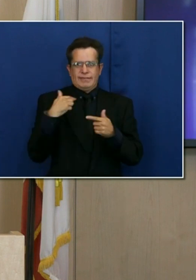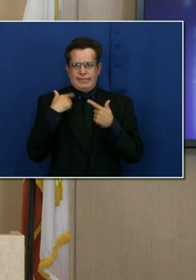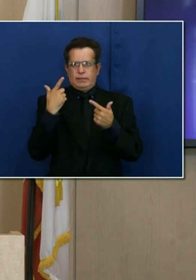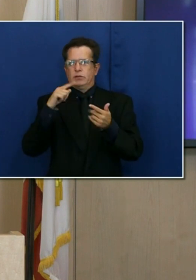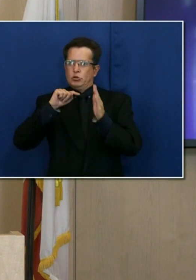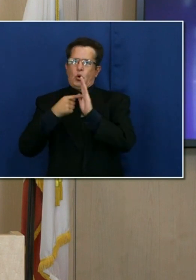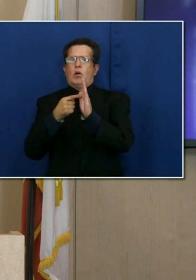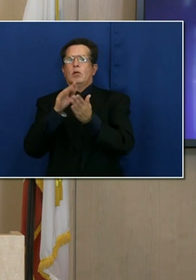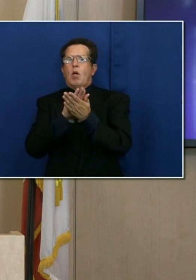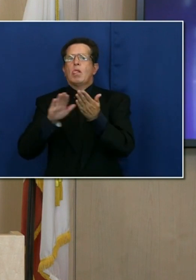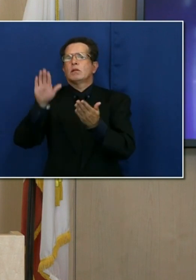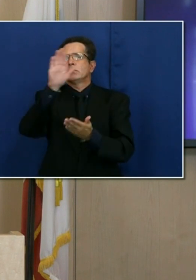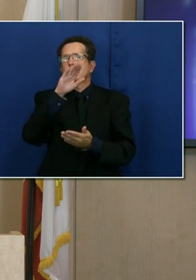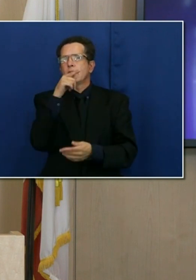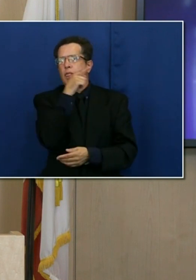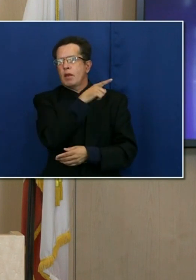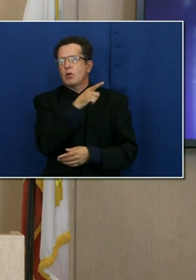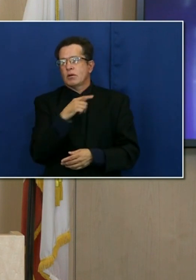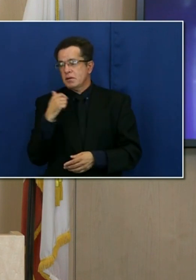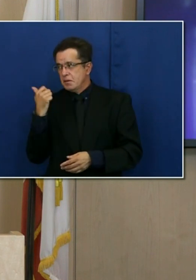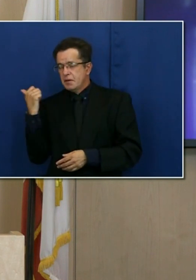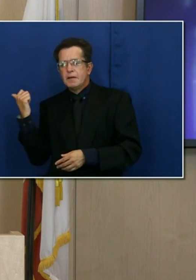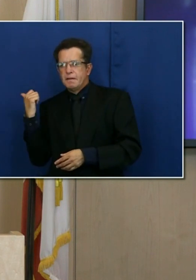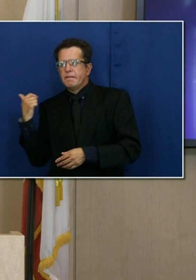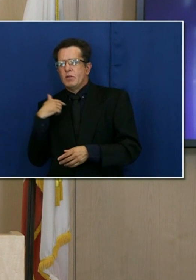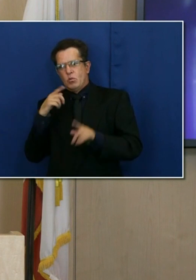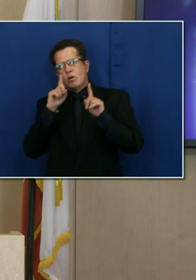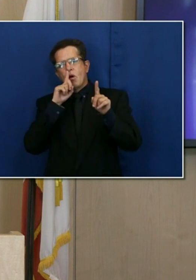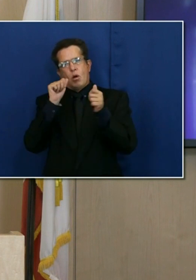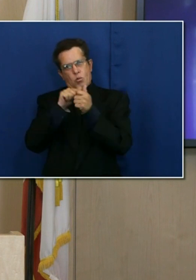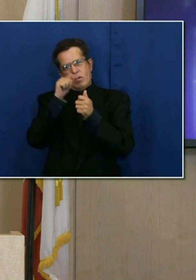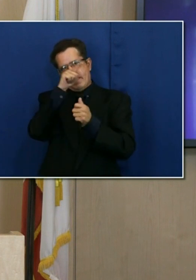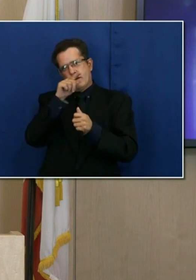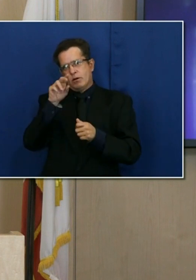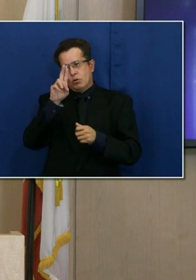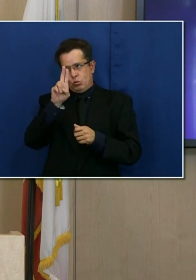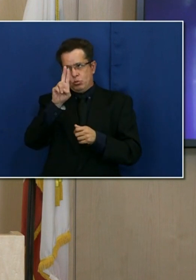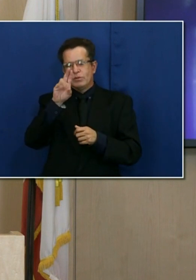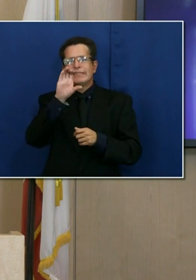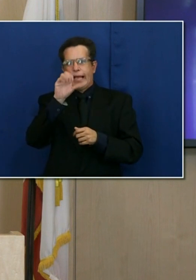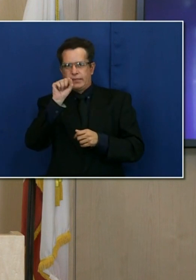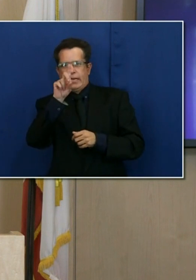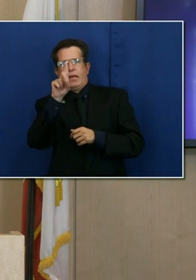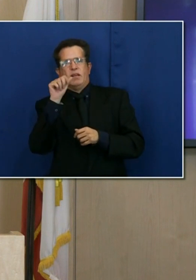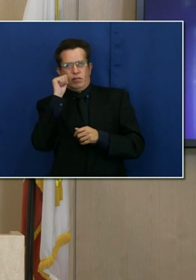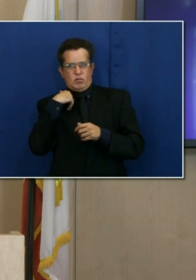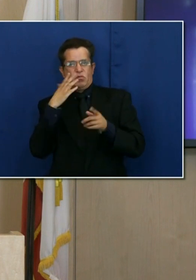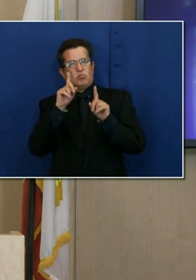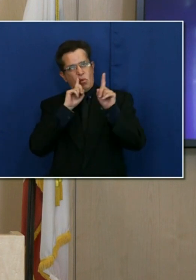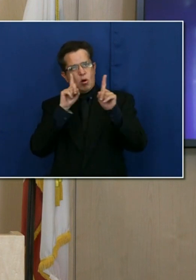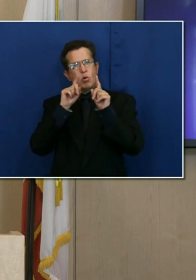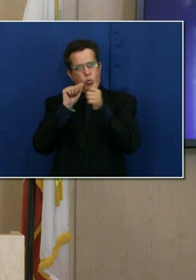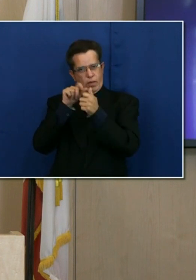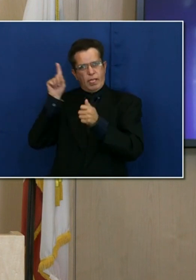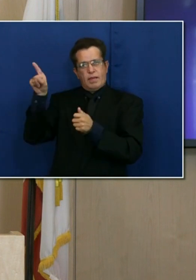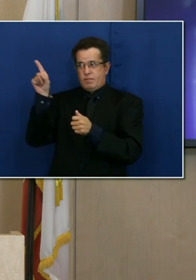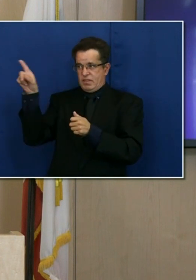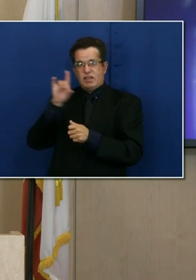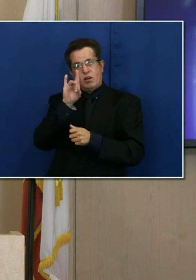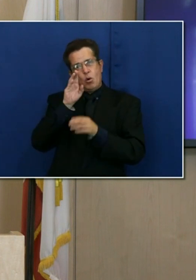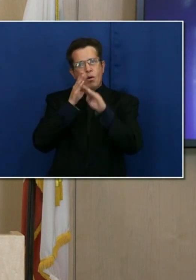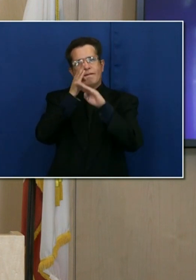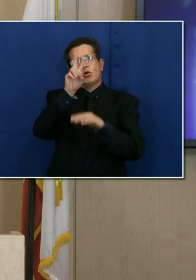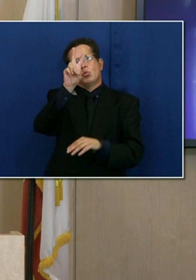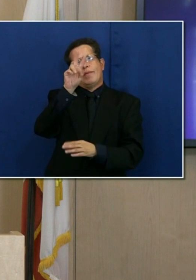We are in daily contact with our colleagues at UCSD. They've conducted over